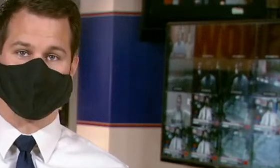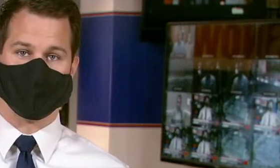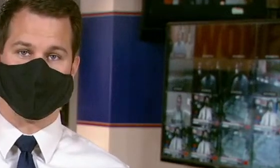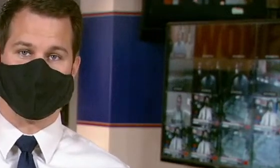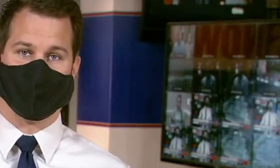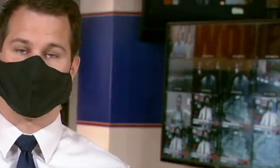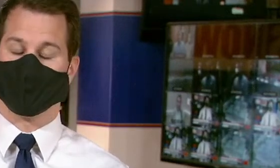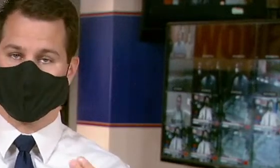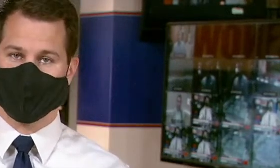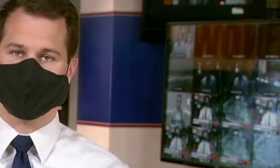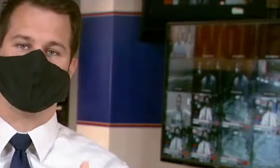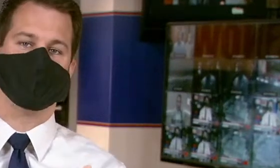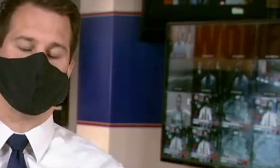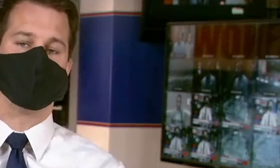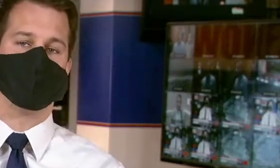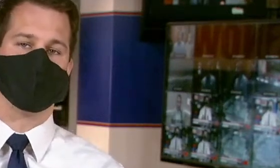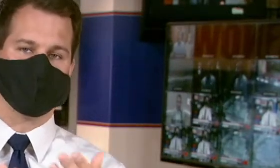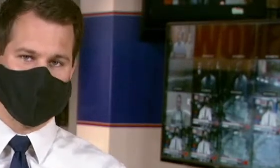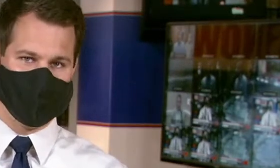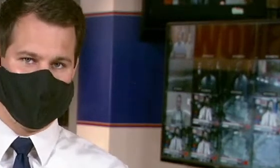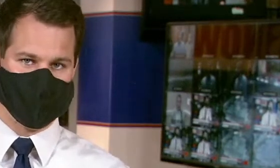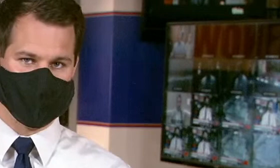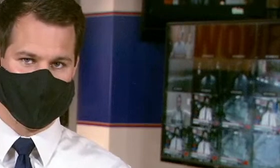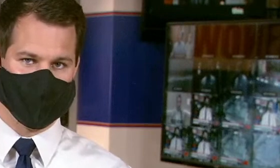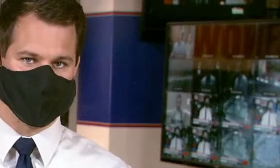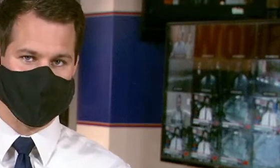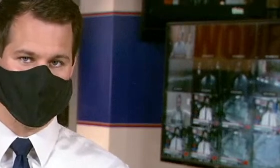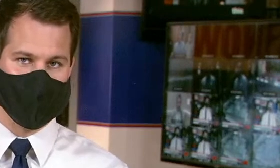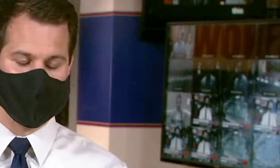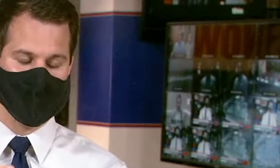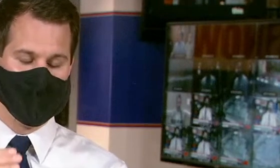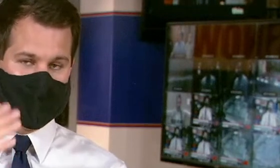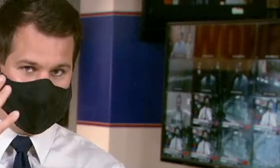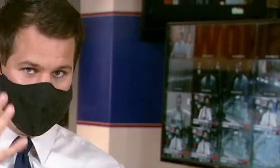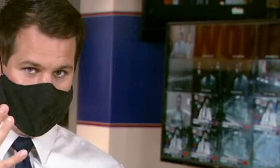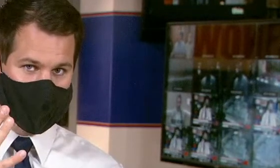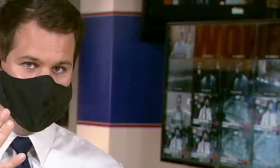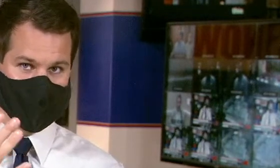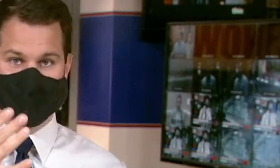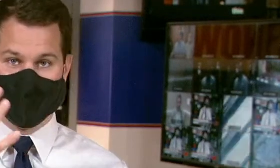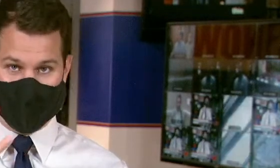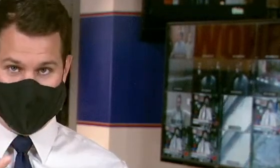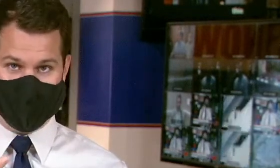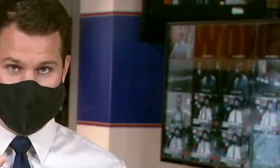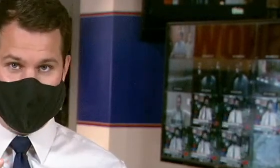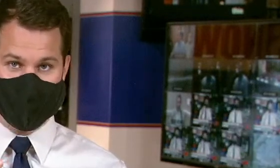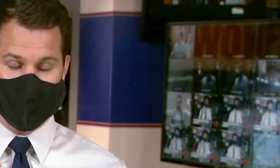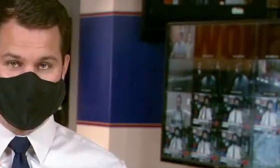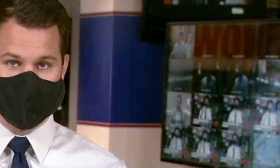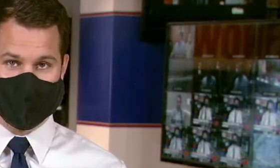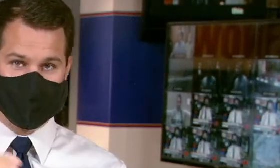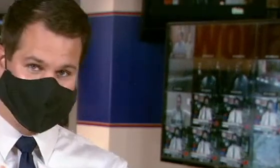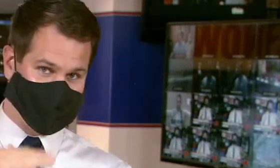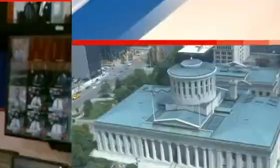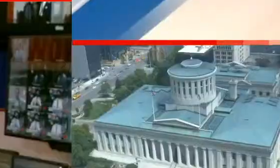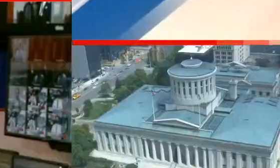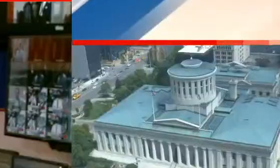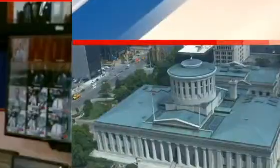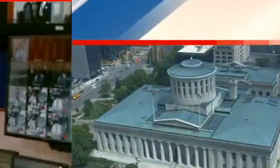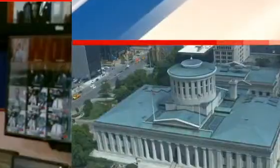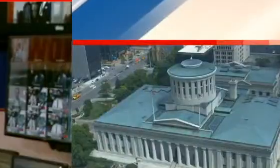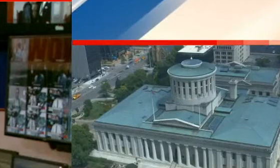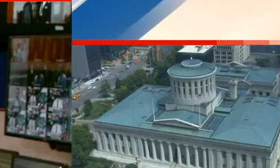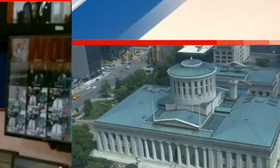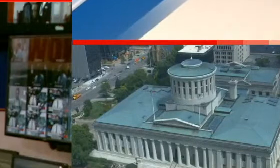since this all began. And the reason you go to the red level, Terry, is when you meet 4 or 5 of the state's